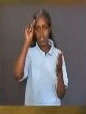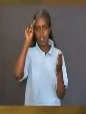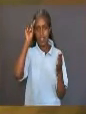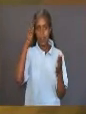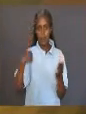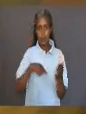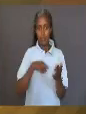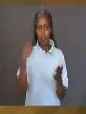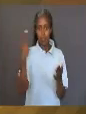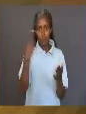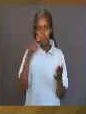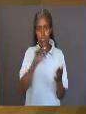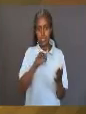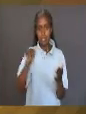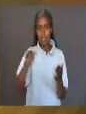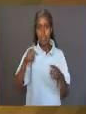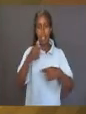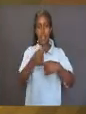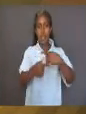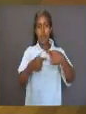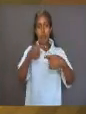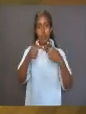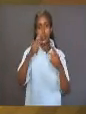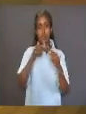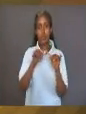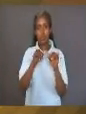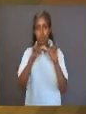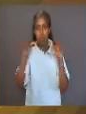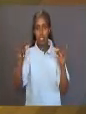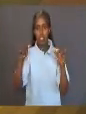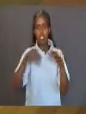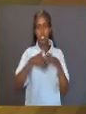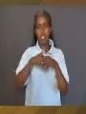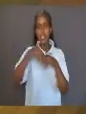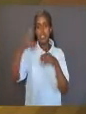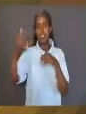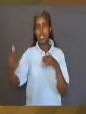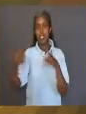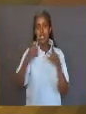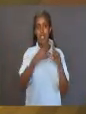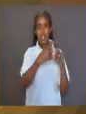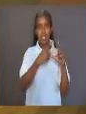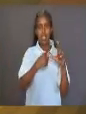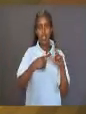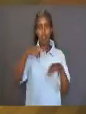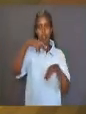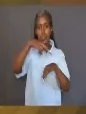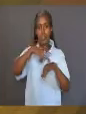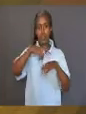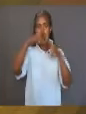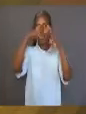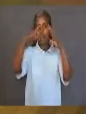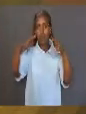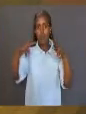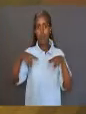We use a similar process to measure the exterior angles of a regular